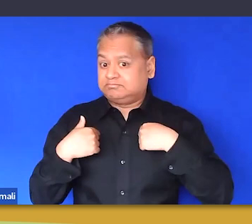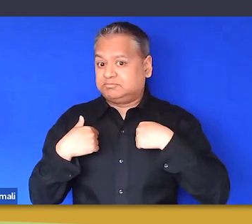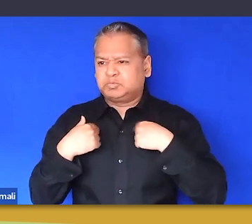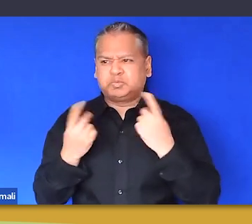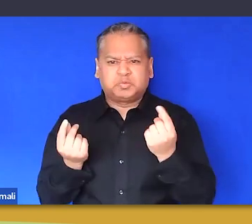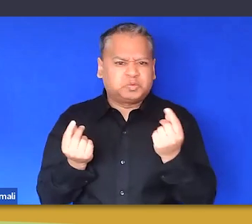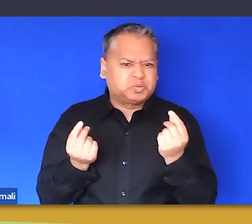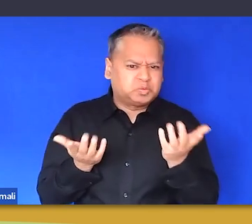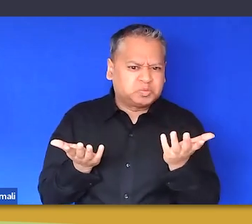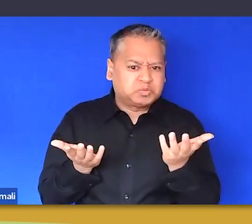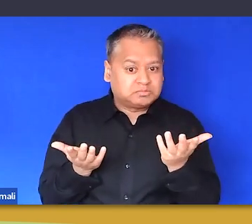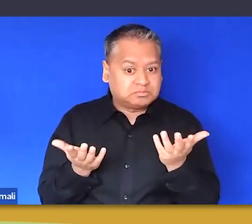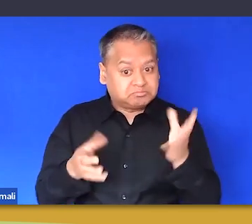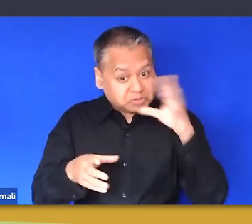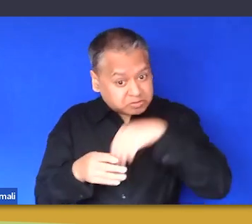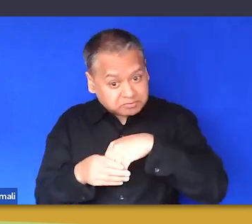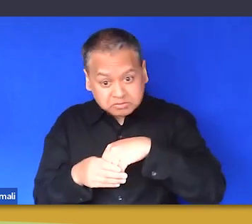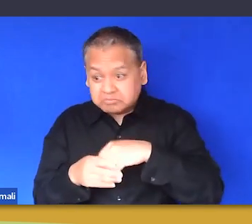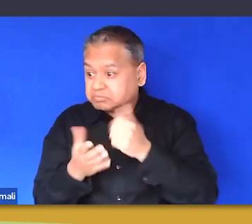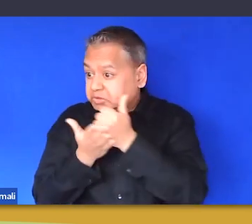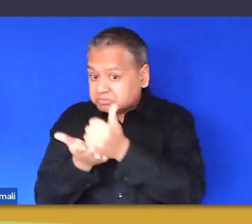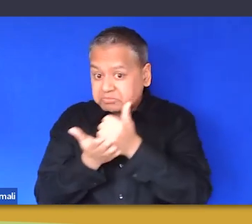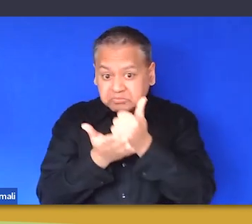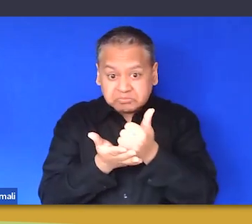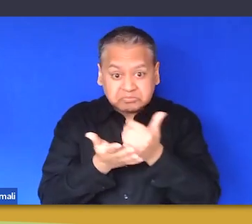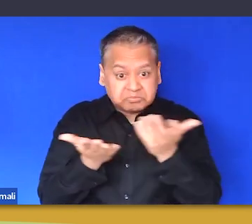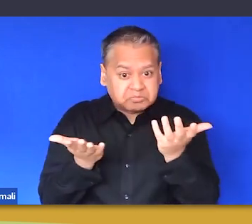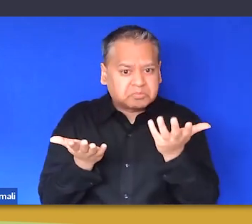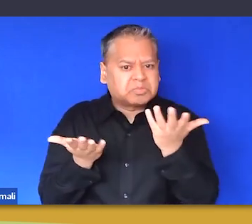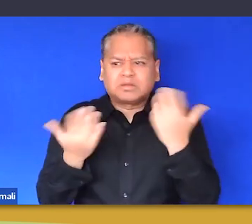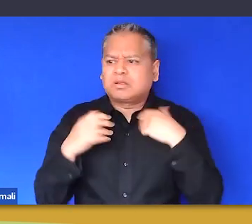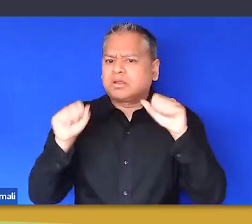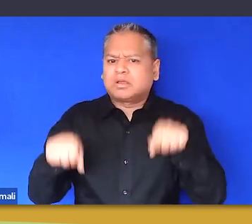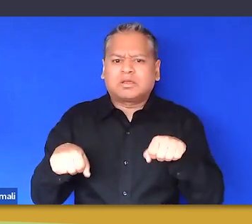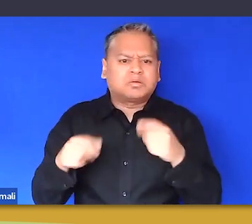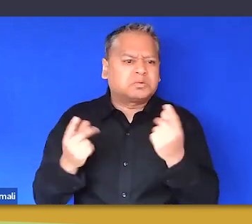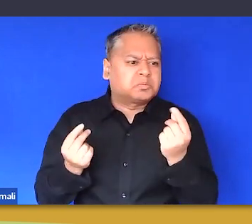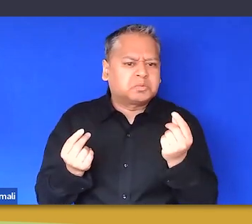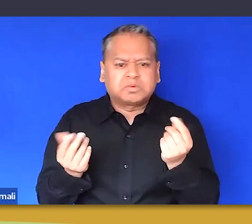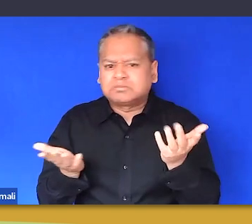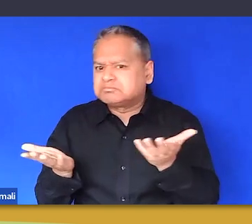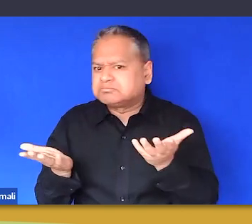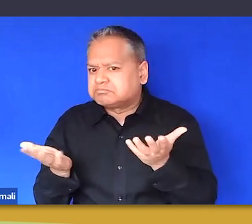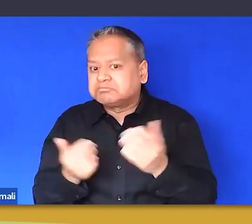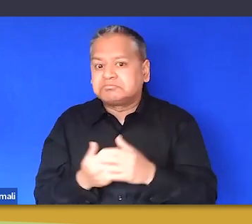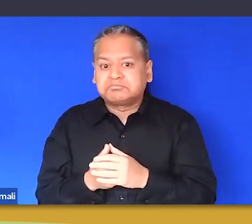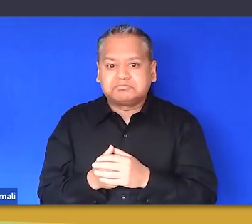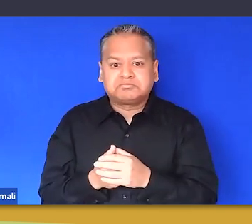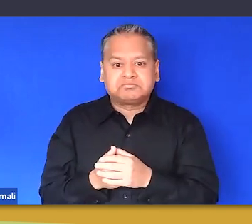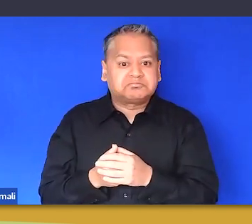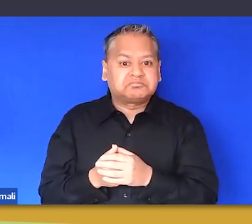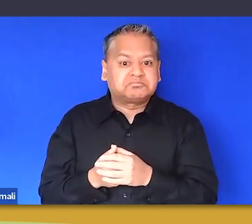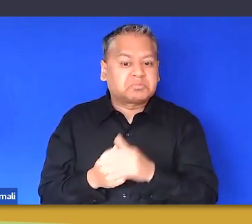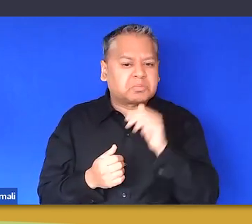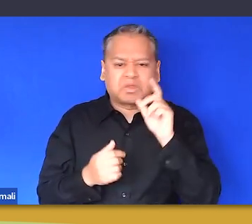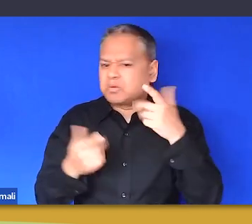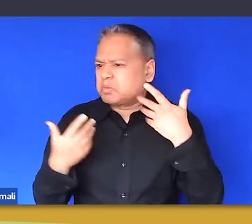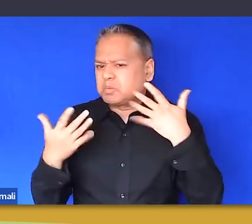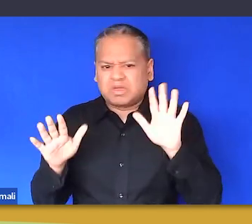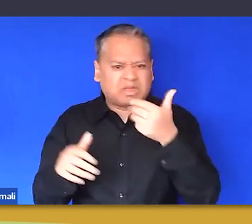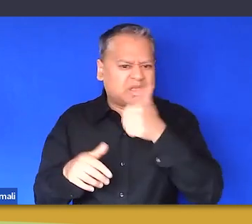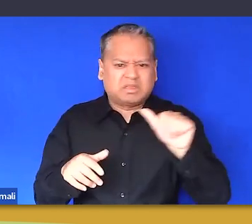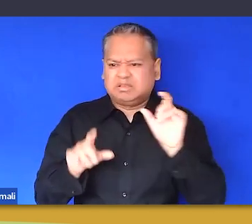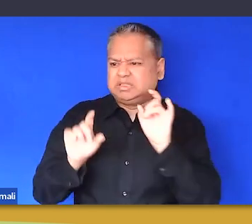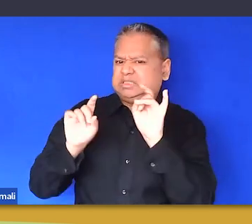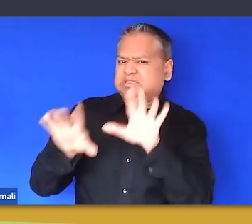to stand against racism and hate. There is no place for hate in BC, and we are committed to make this